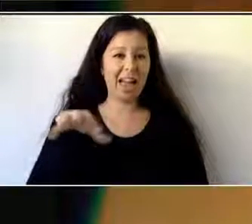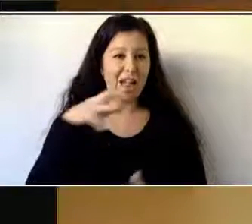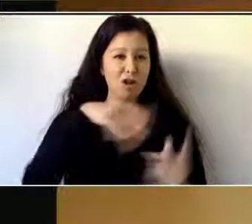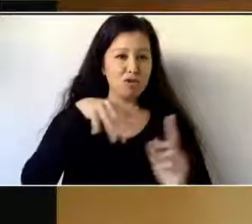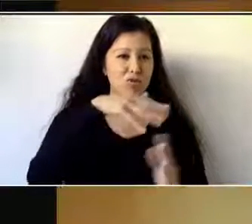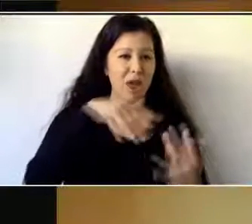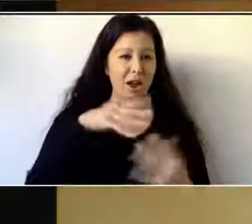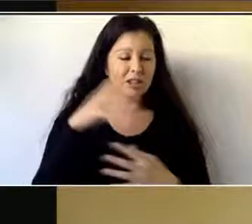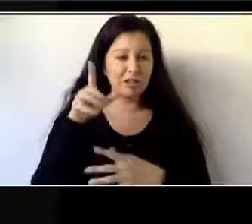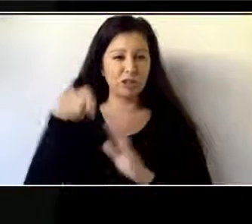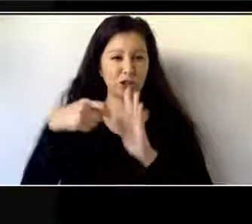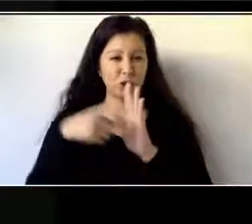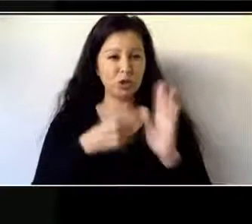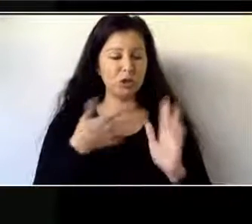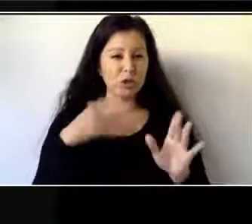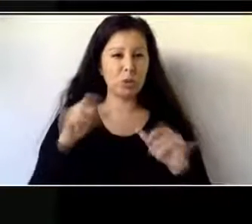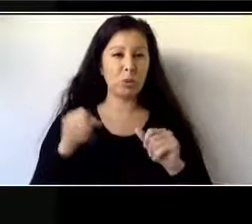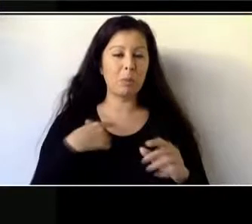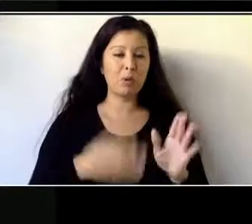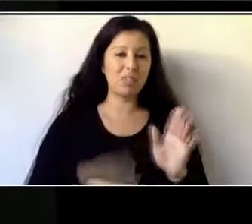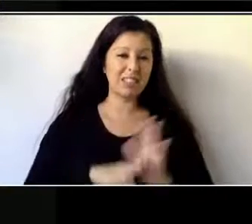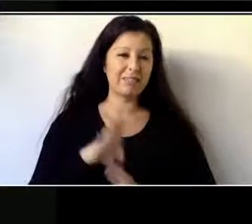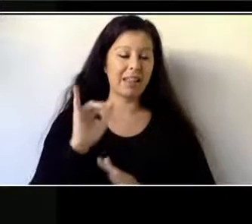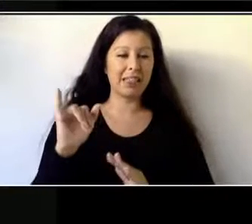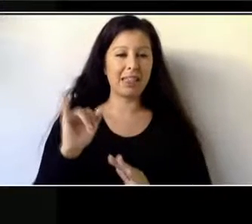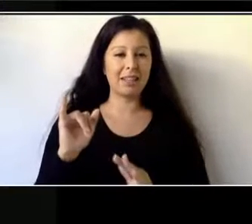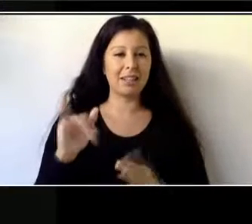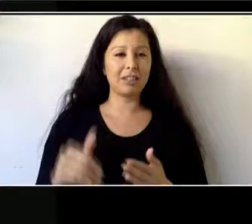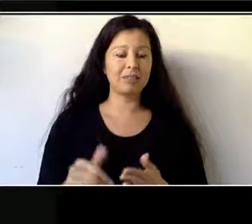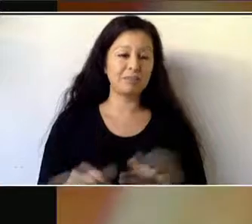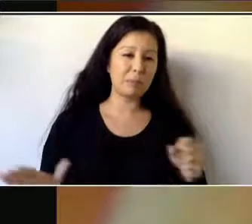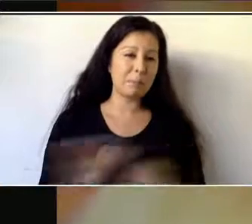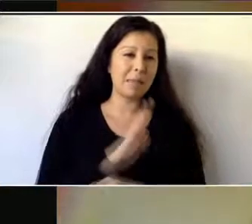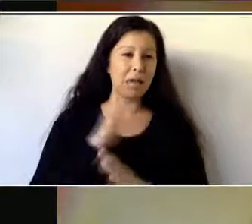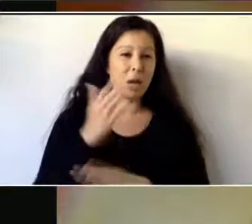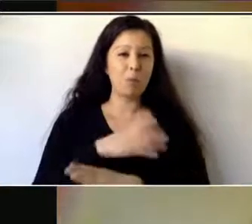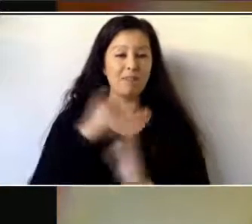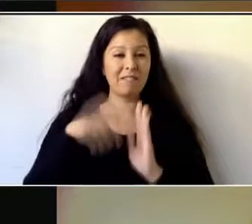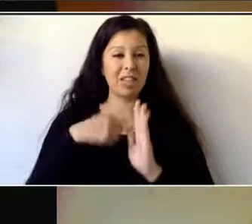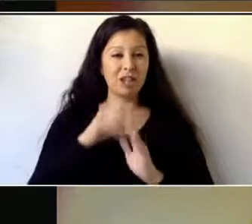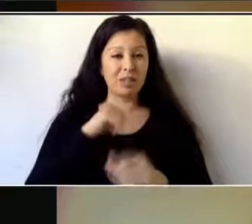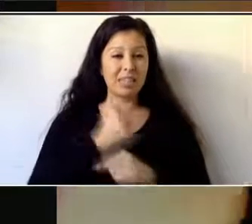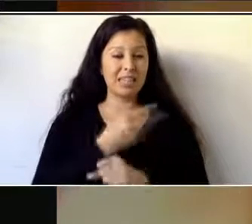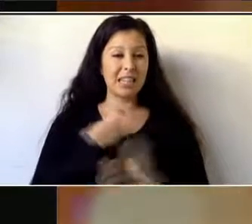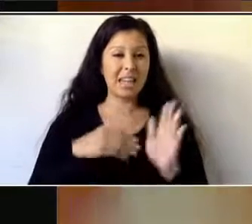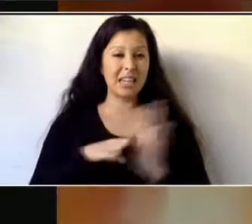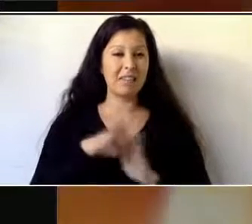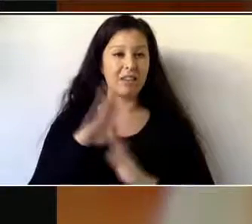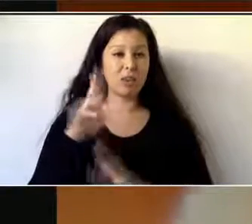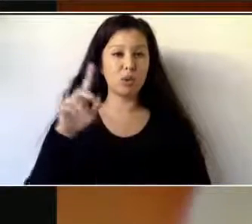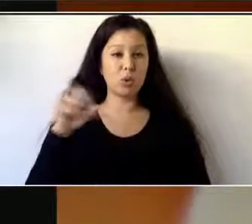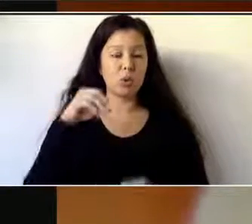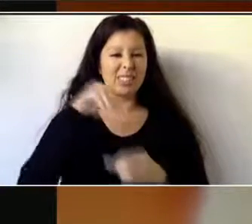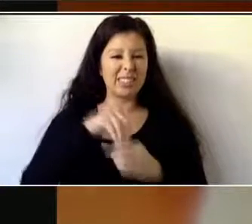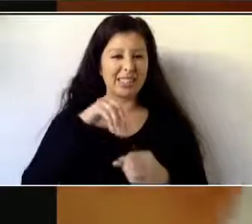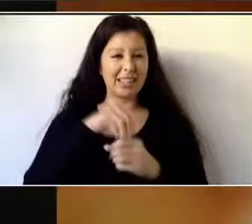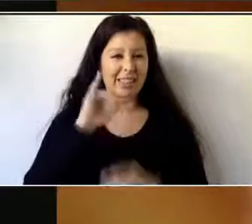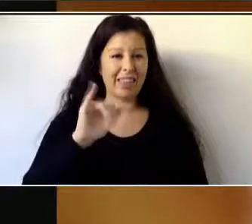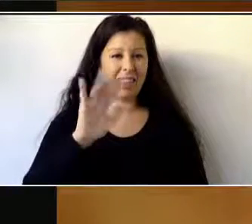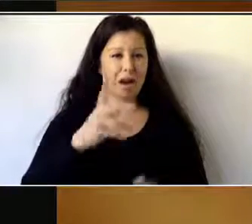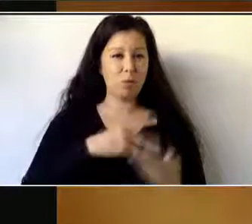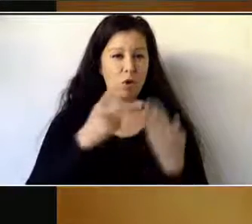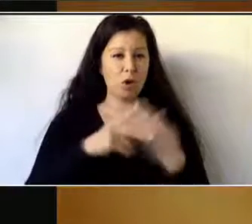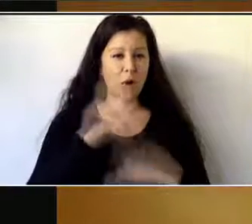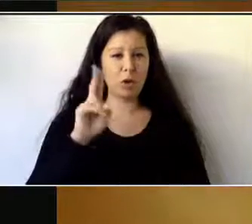essentially, we kind of developed the whole music video set and develop tools inside Unity.